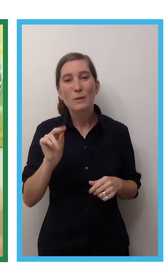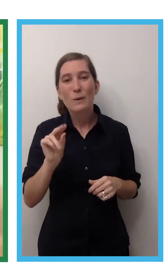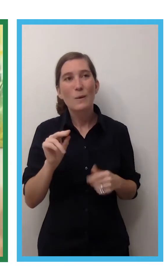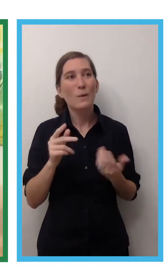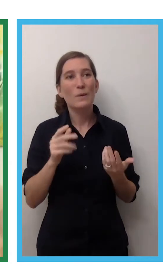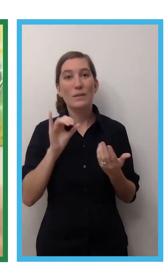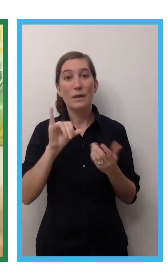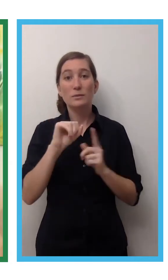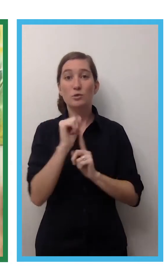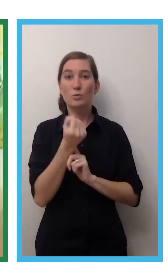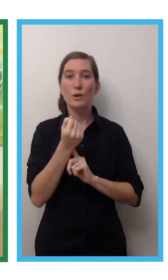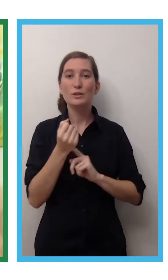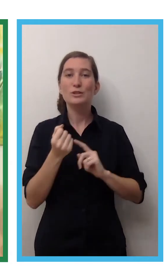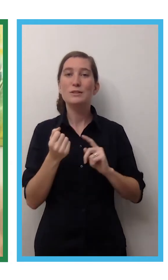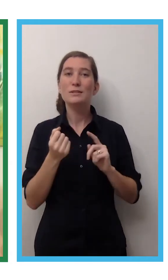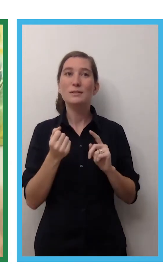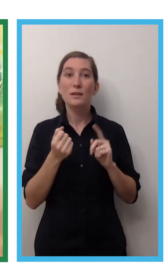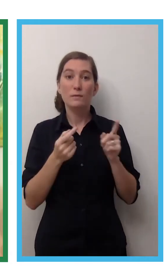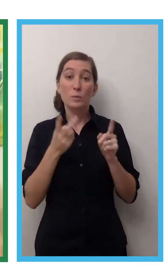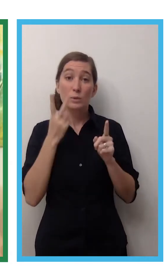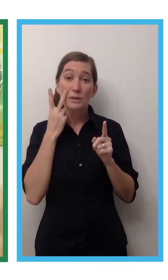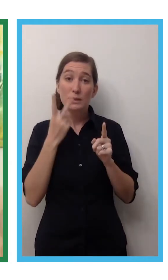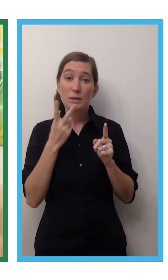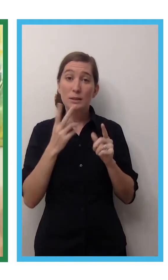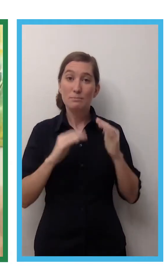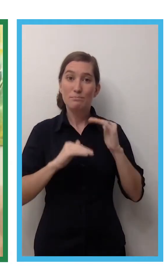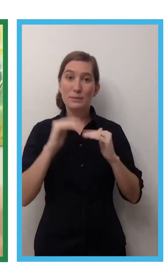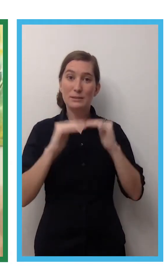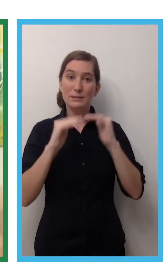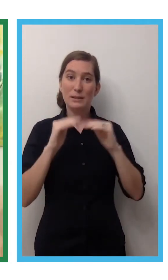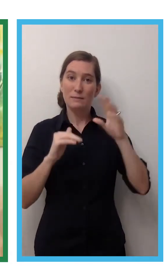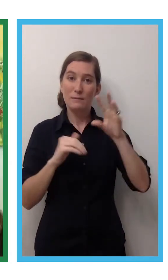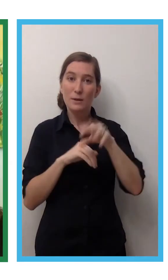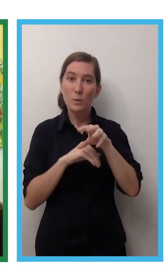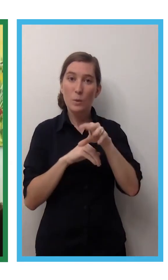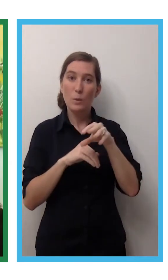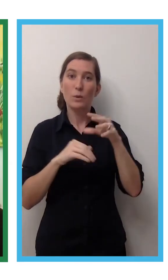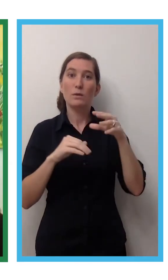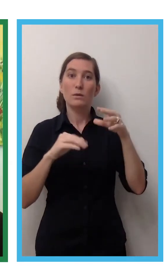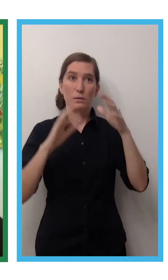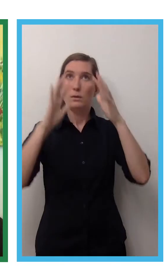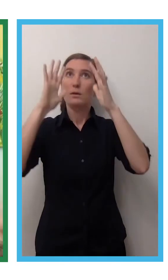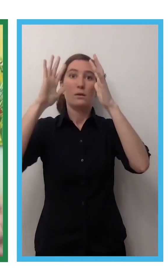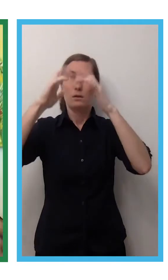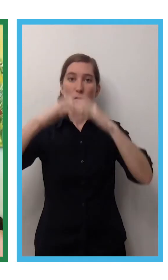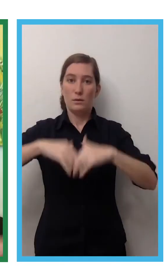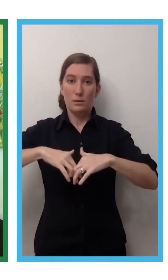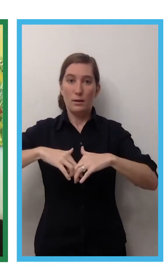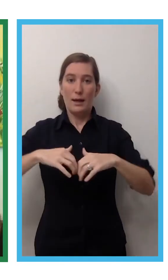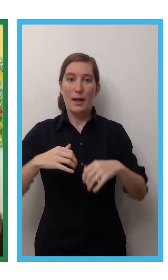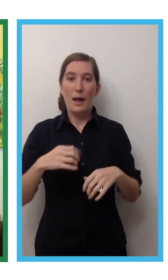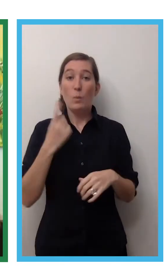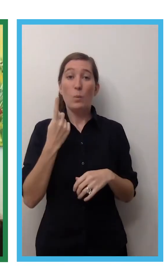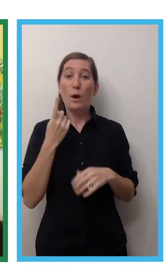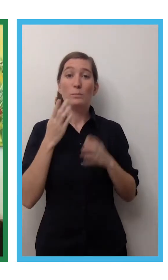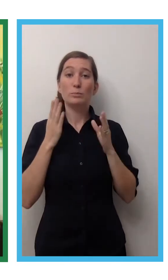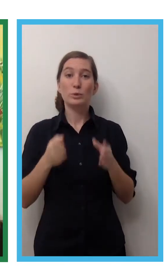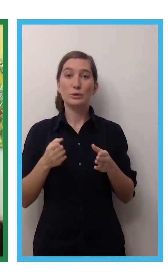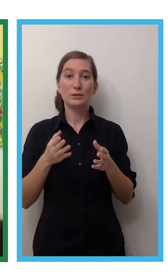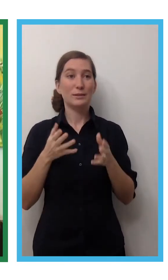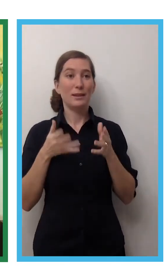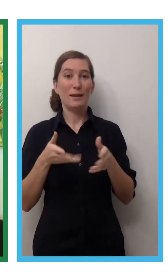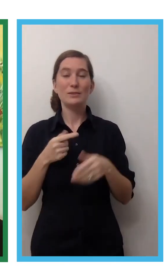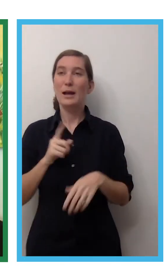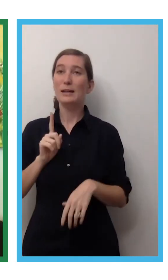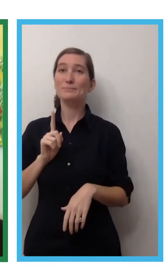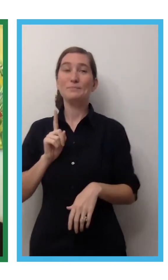seen the footage where the building collapses and there's like one person left in there, you know, brushing off a little dust, and that's all that happens